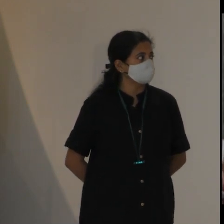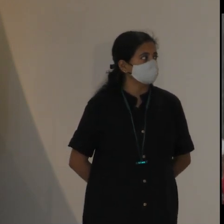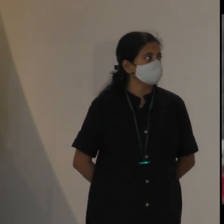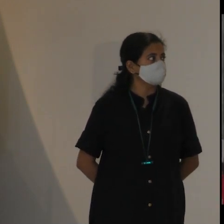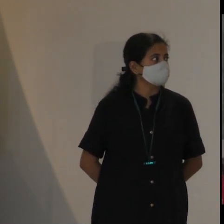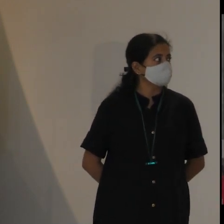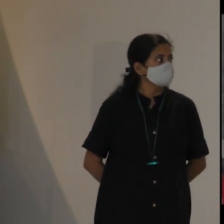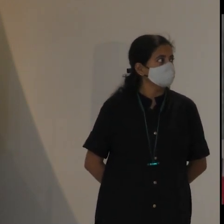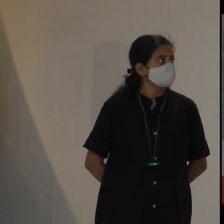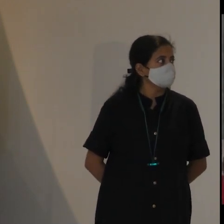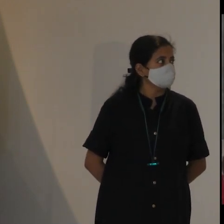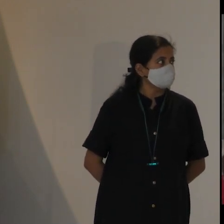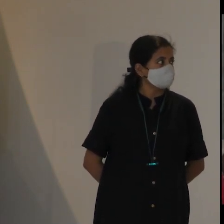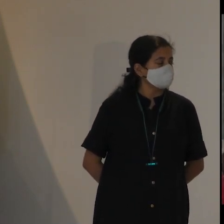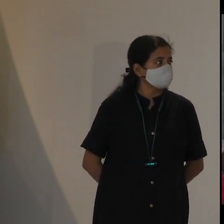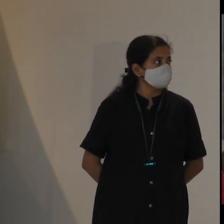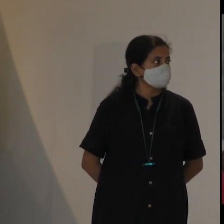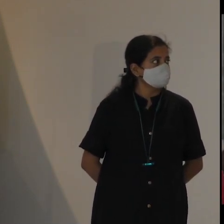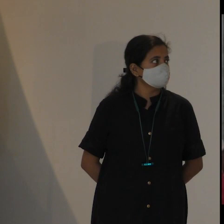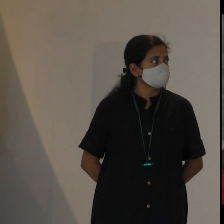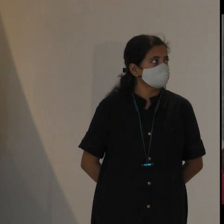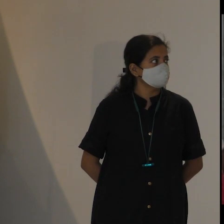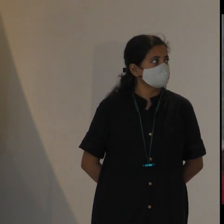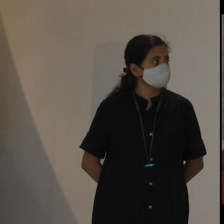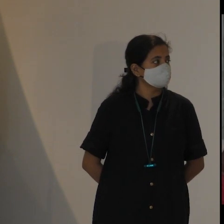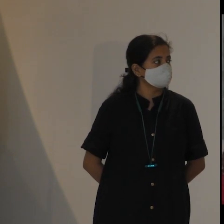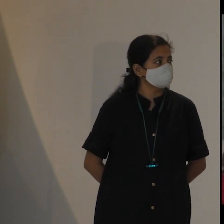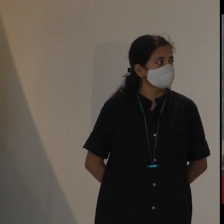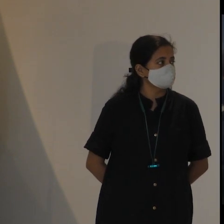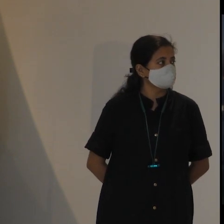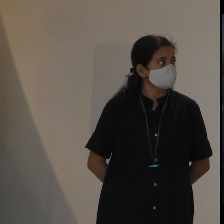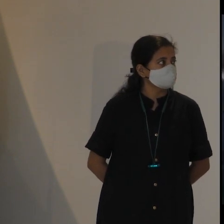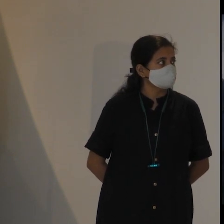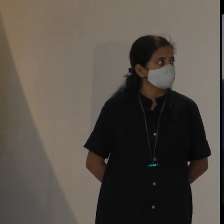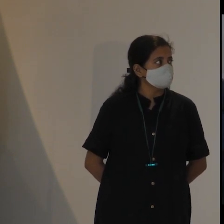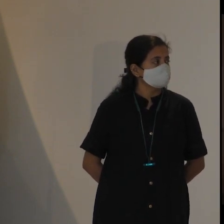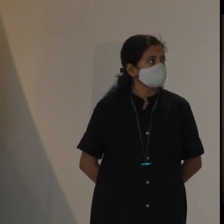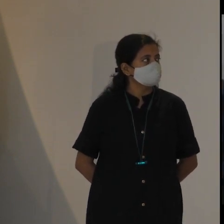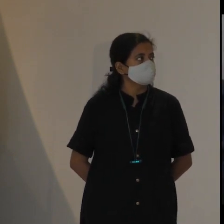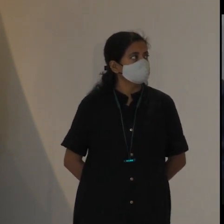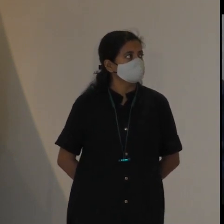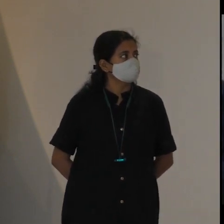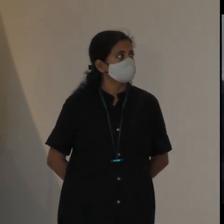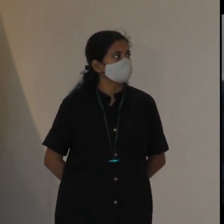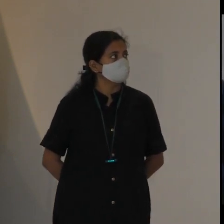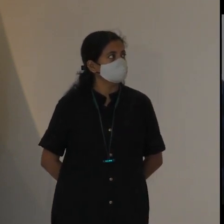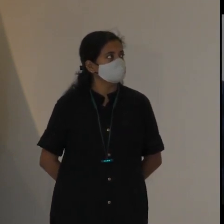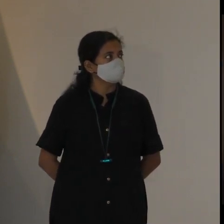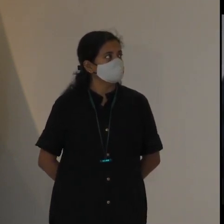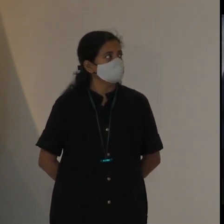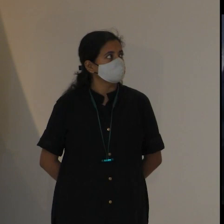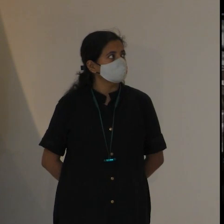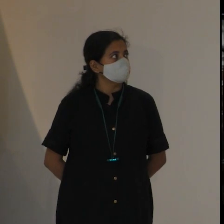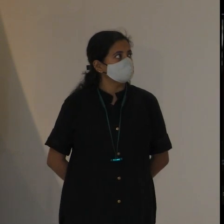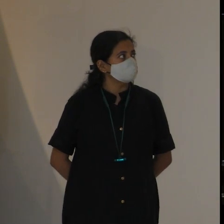are slowly realizing that exhibiting items taken by force hundreds of years ago from other countries is kind of